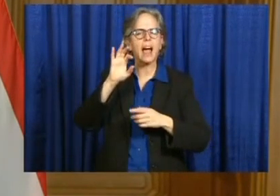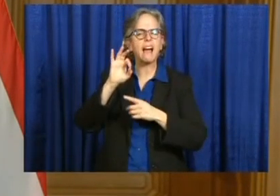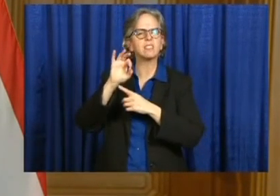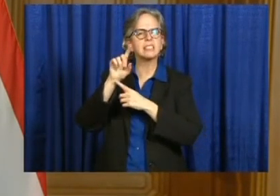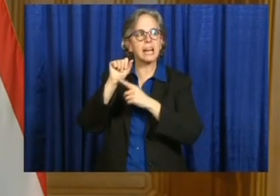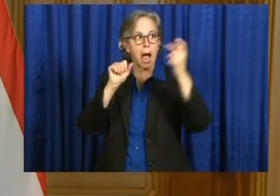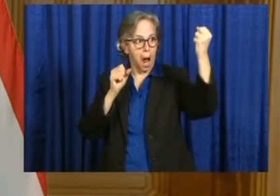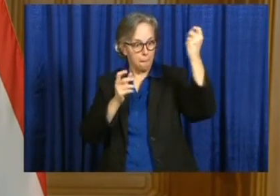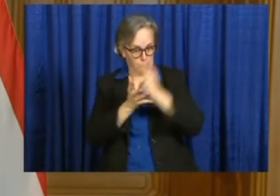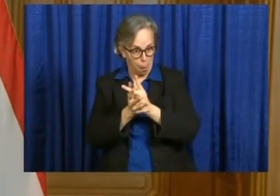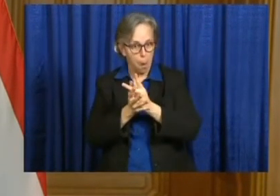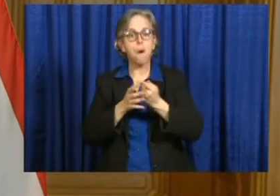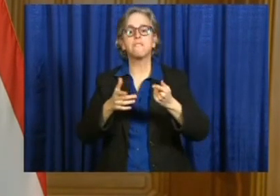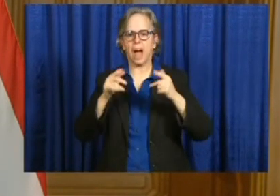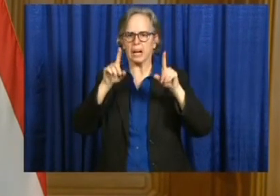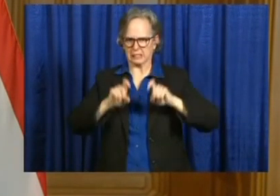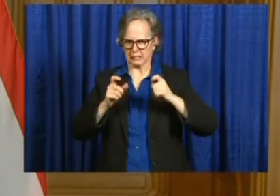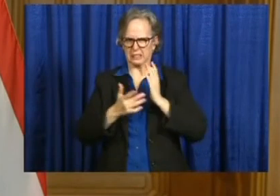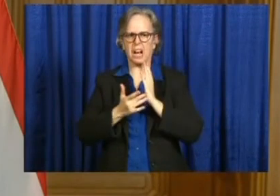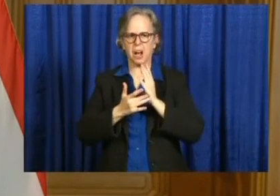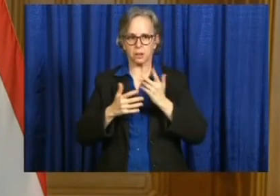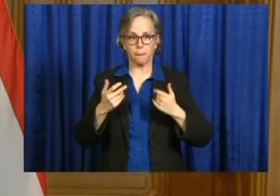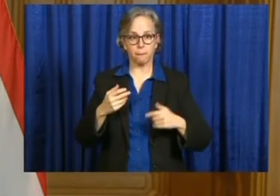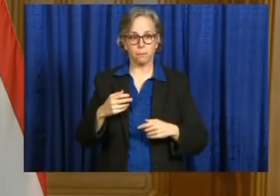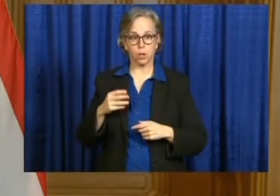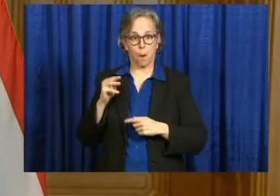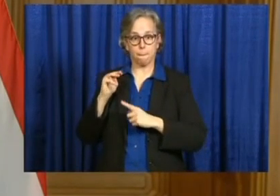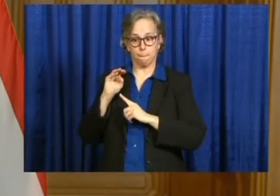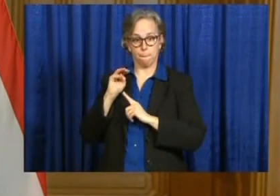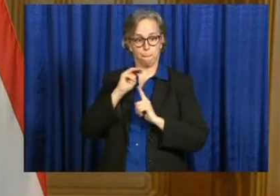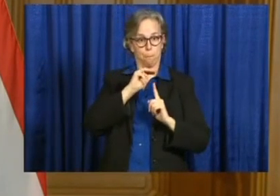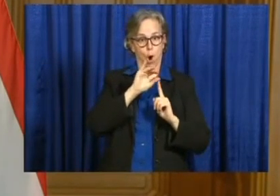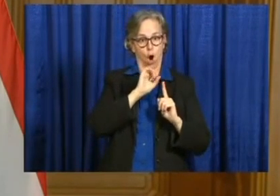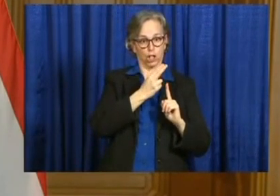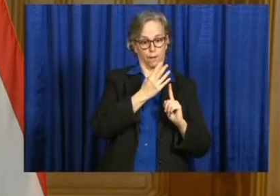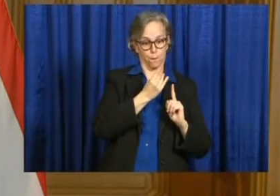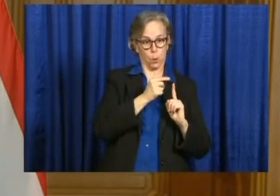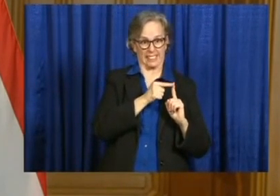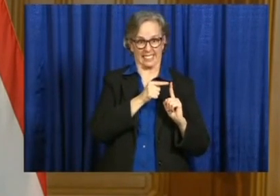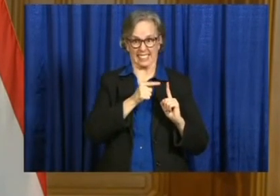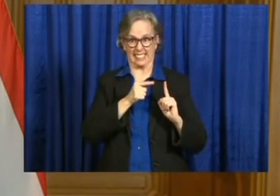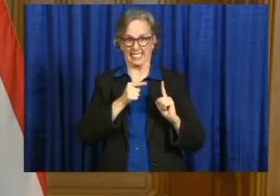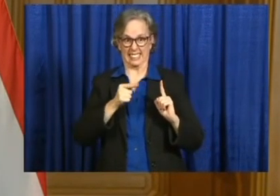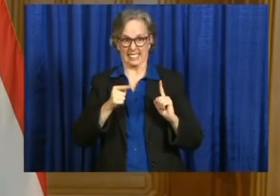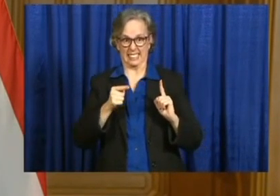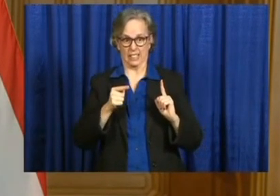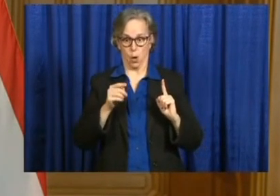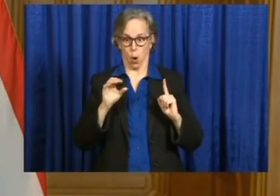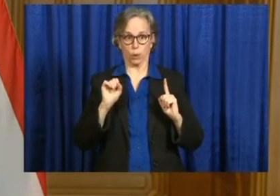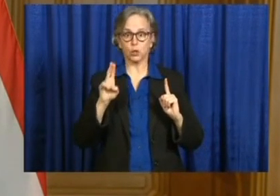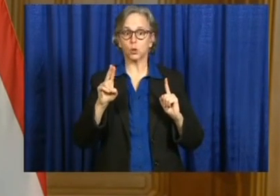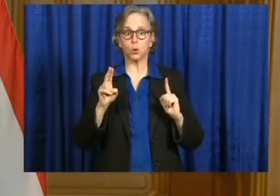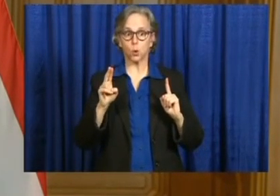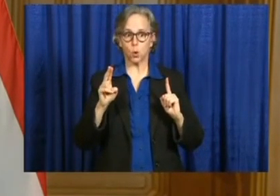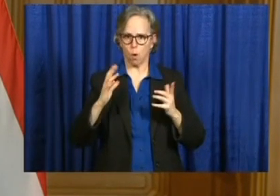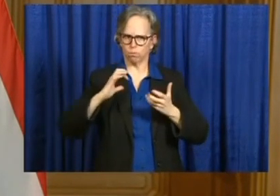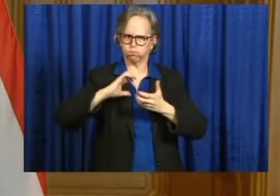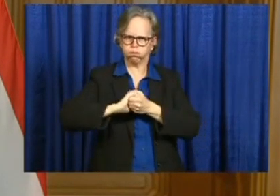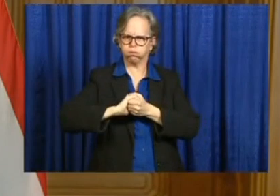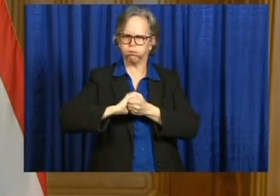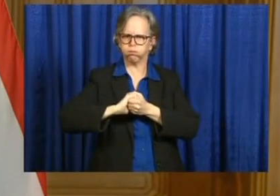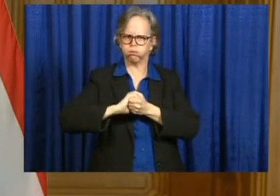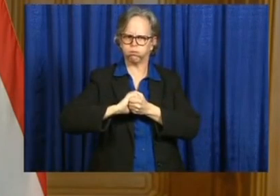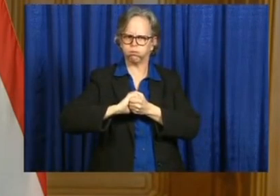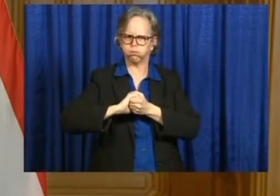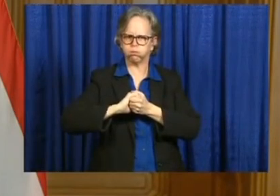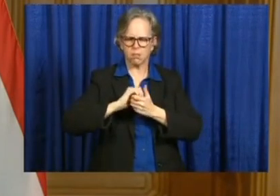100 OSU Wexner Medical Center researchers and clinicians have worked with Battelle researchers at night and on the weekends to stand up the